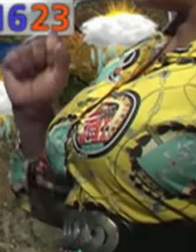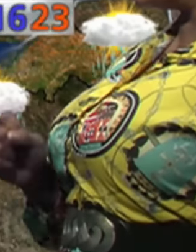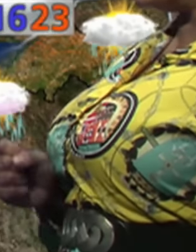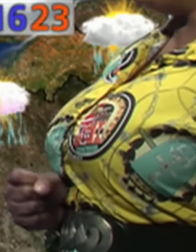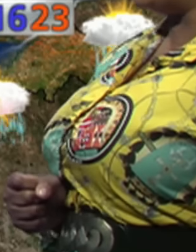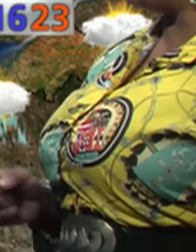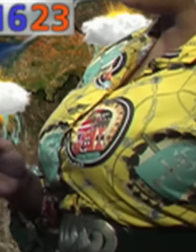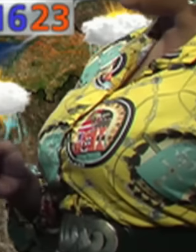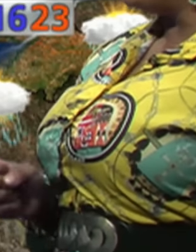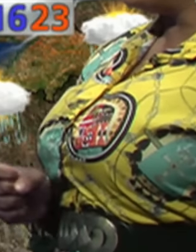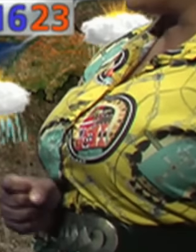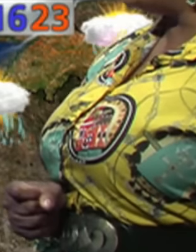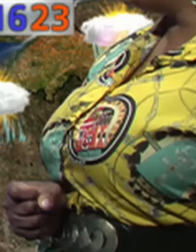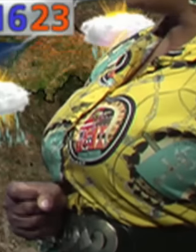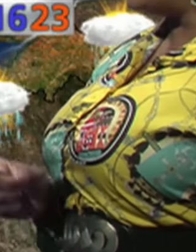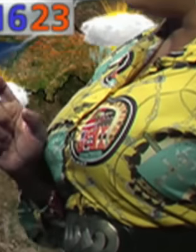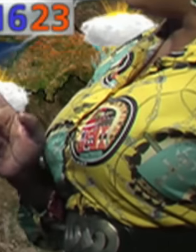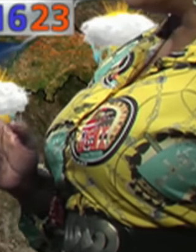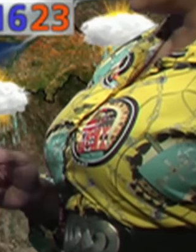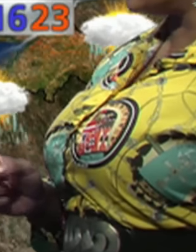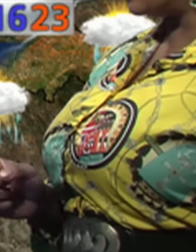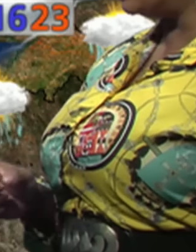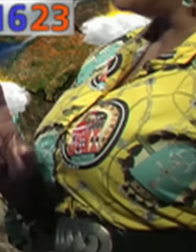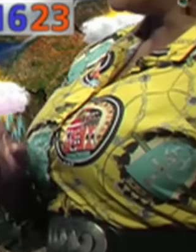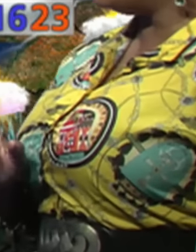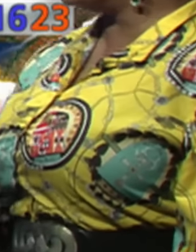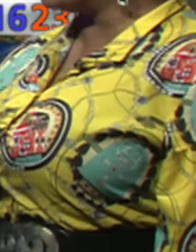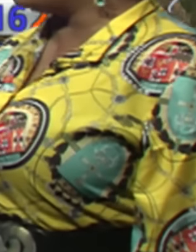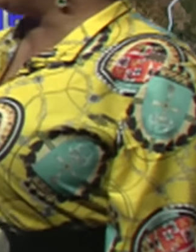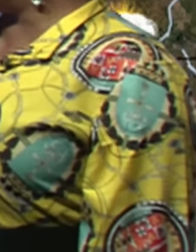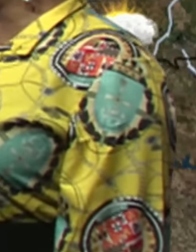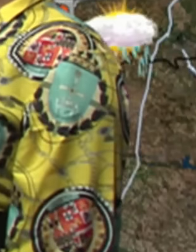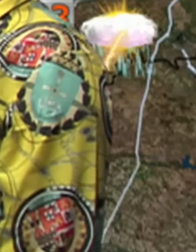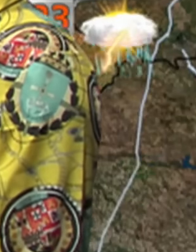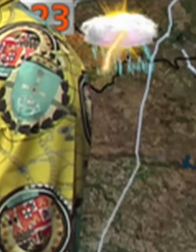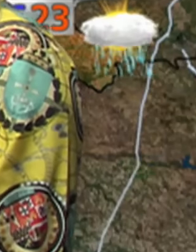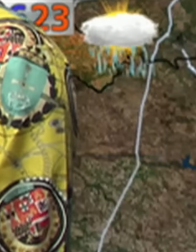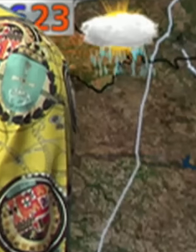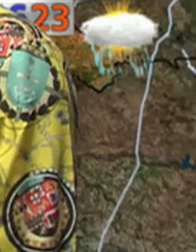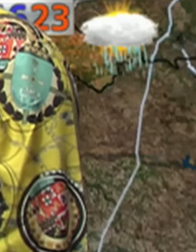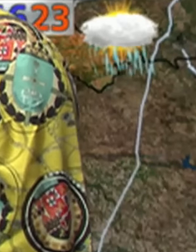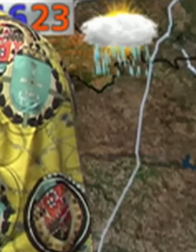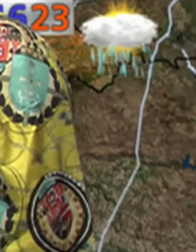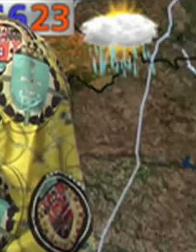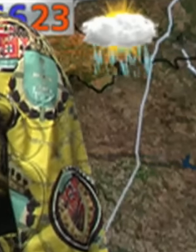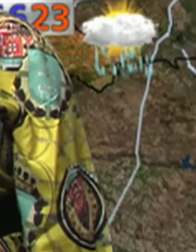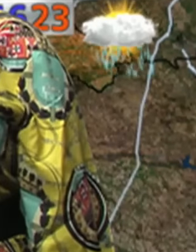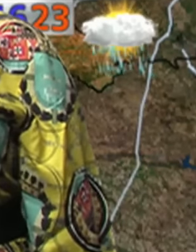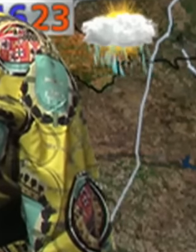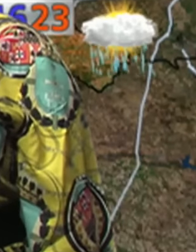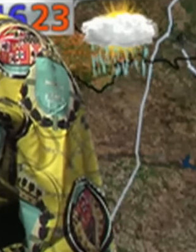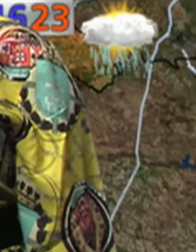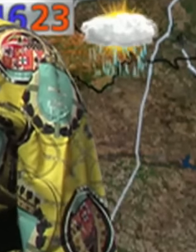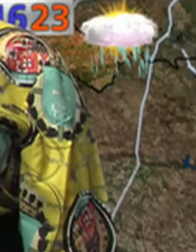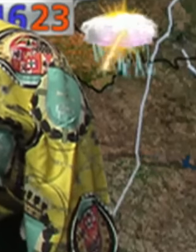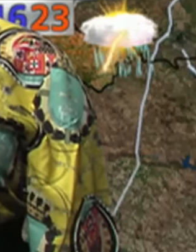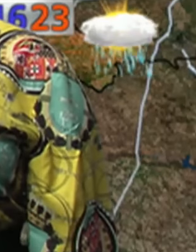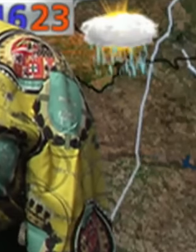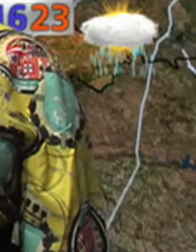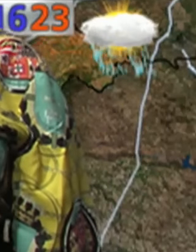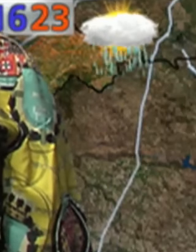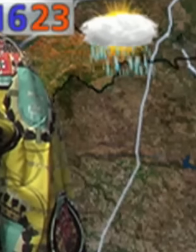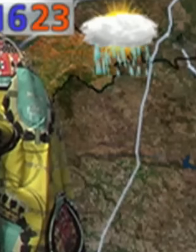lebella Rustenburg go le gona go tla bo go ntse go na le mesarasarane re lebella dikarolong tse dintsi tša naga gona go la Taung le Vryburg go tla bo go ntse go ruthetše go